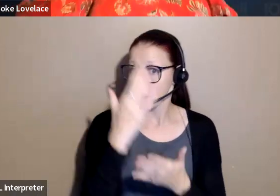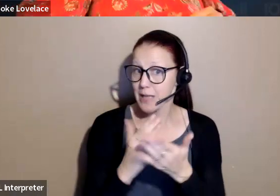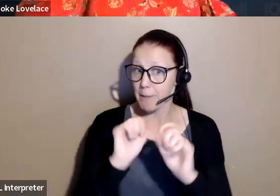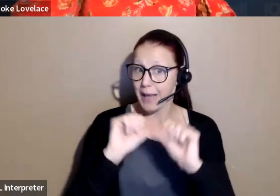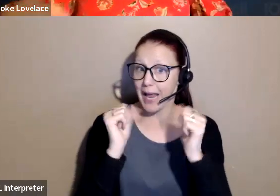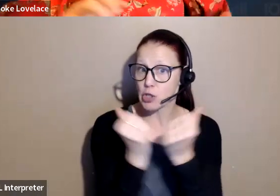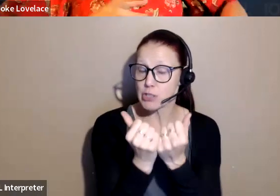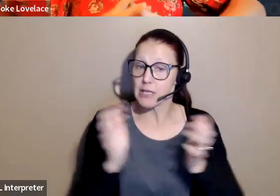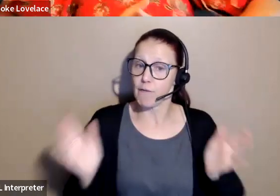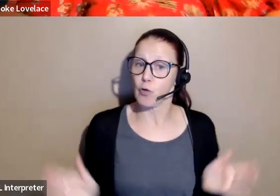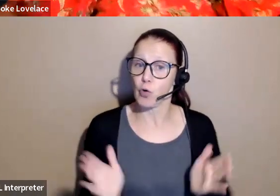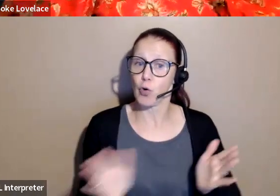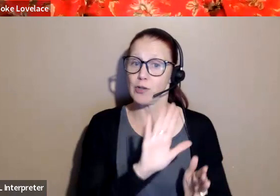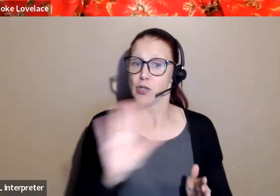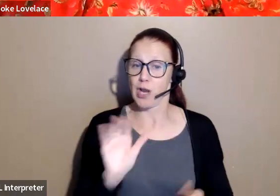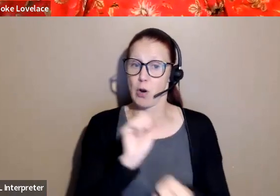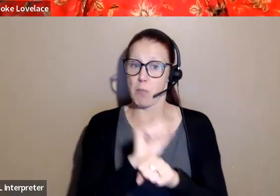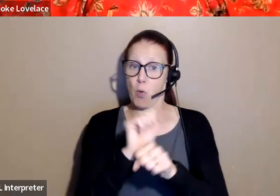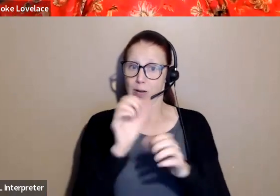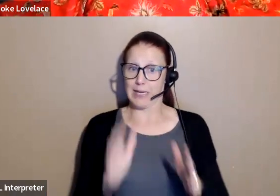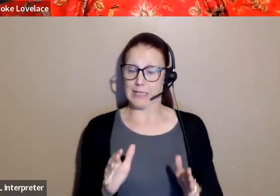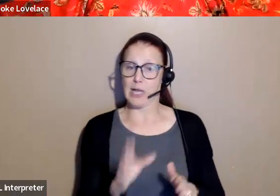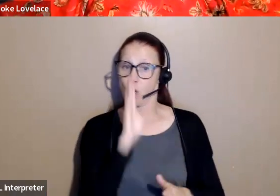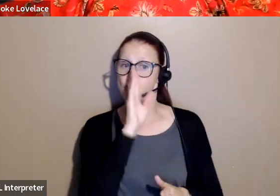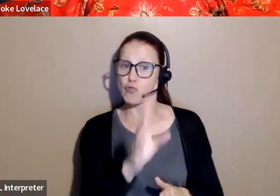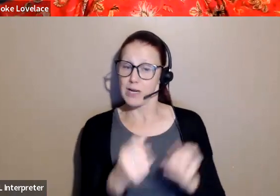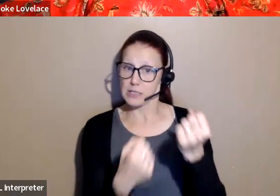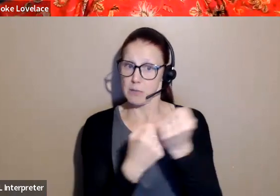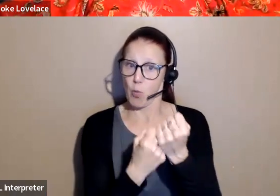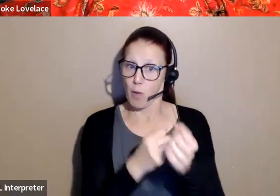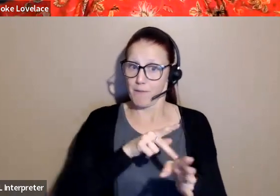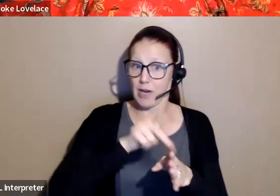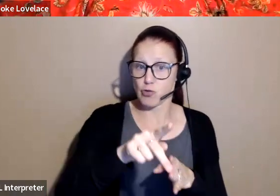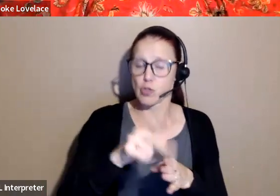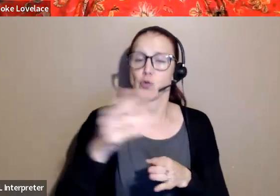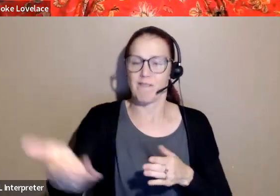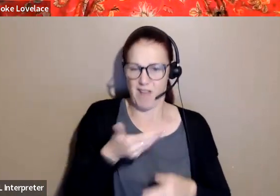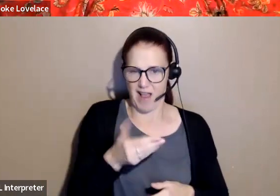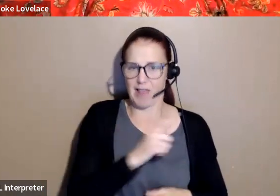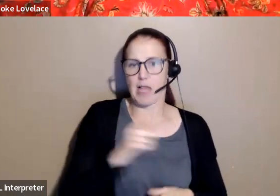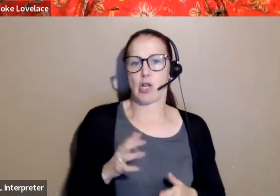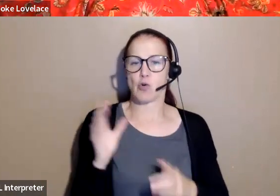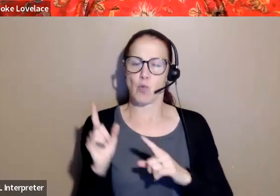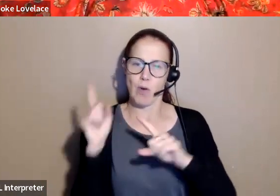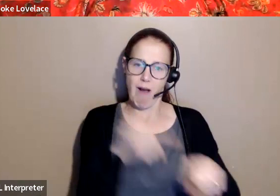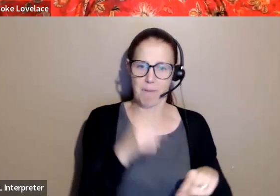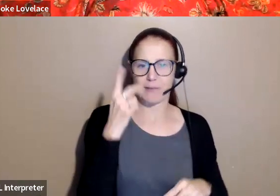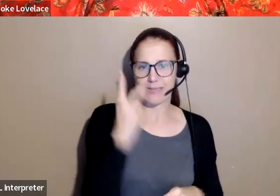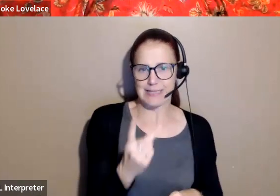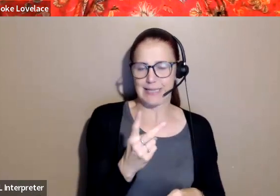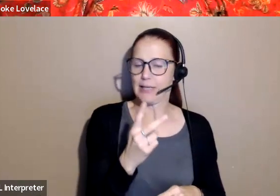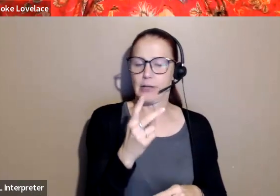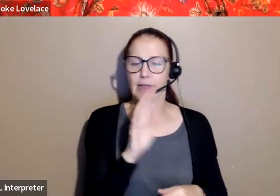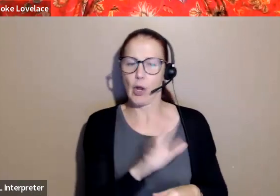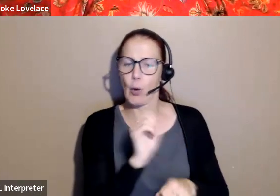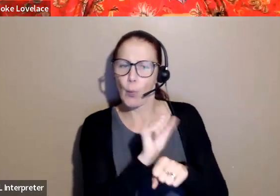who have encouraged their employees who are direct support professionals to invite their legislator to come see the kind of work